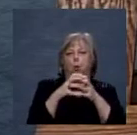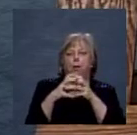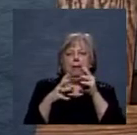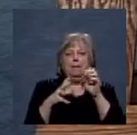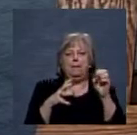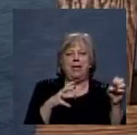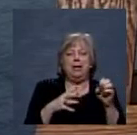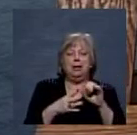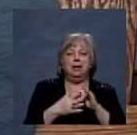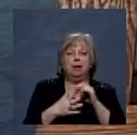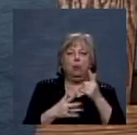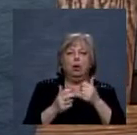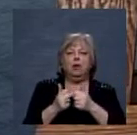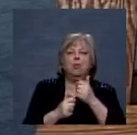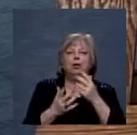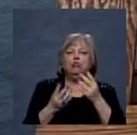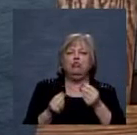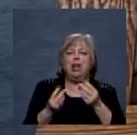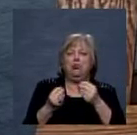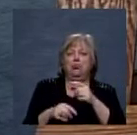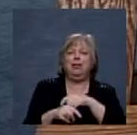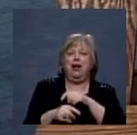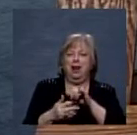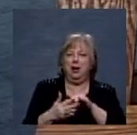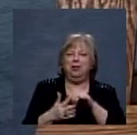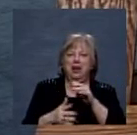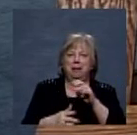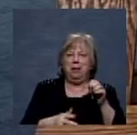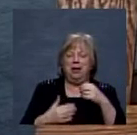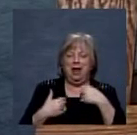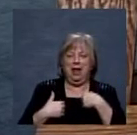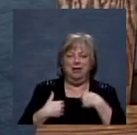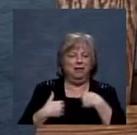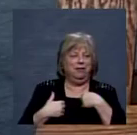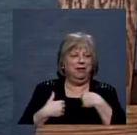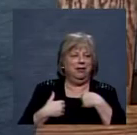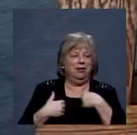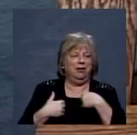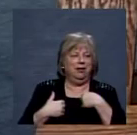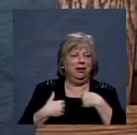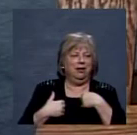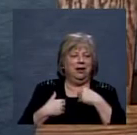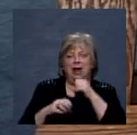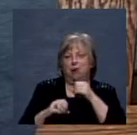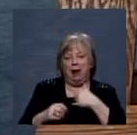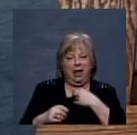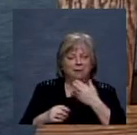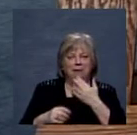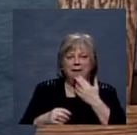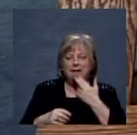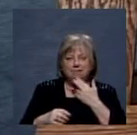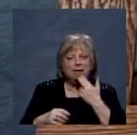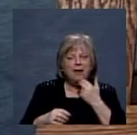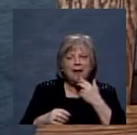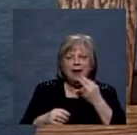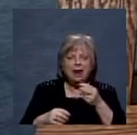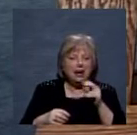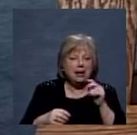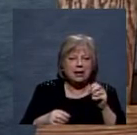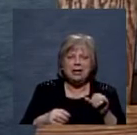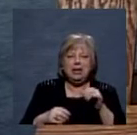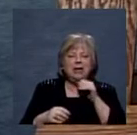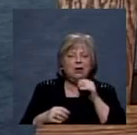that's actually one of the most gentle times that a bee has. They have nothing to protect at that point. They don't have any honey. They don't have a hive. They're actually